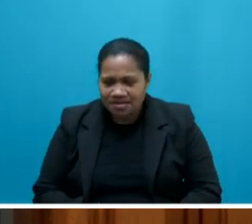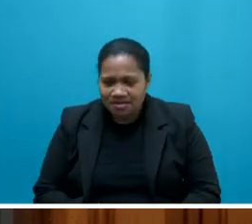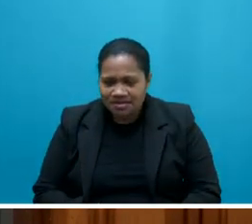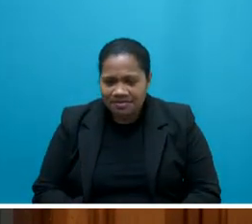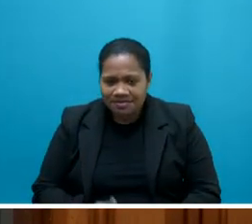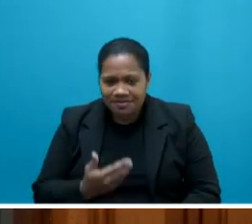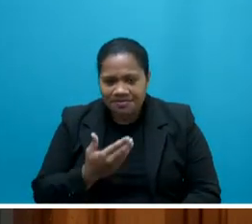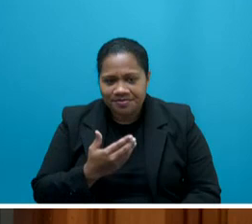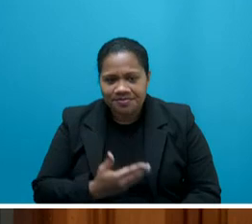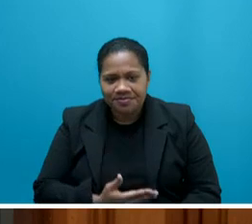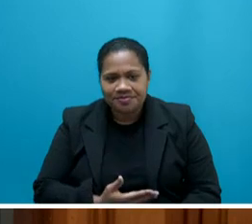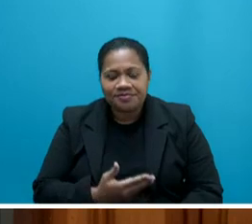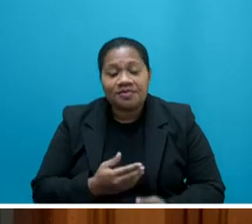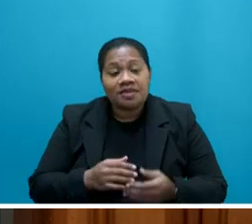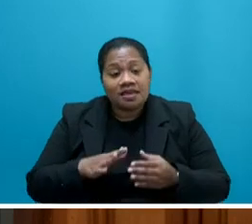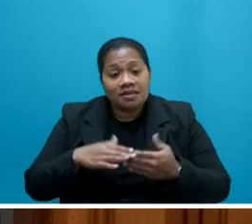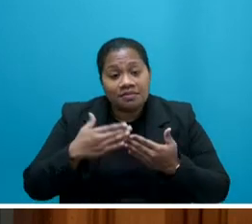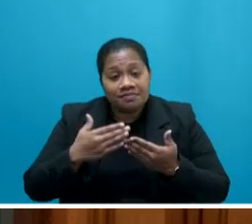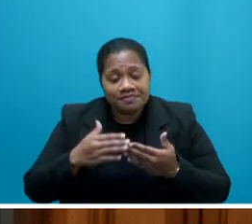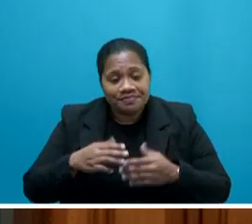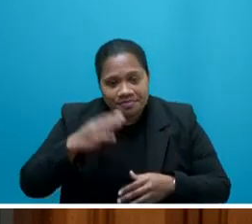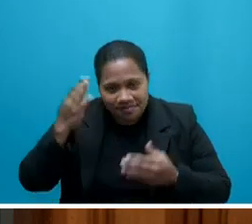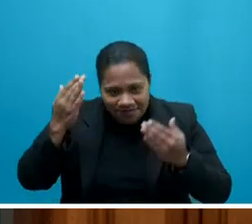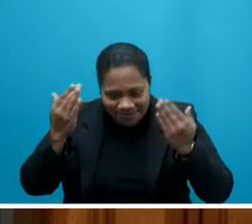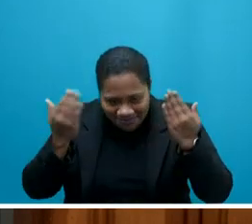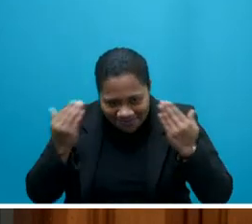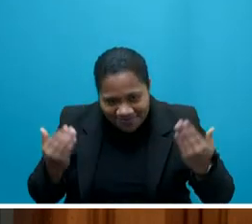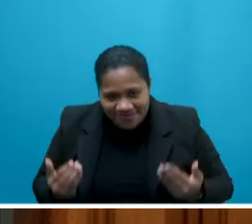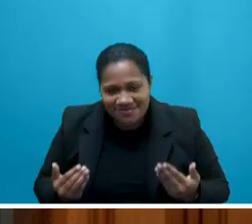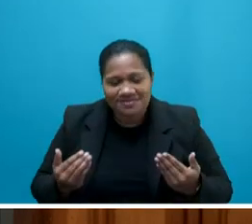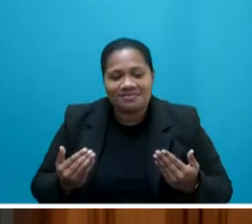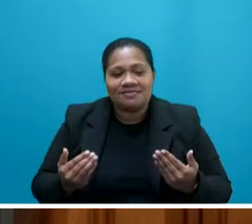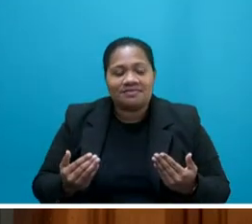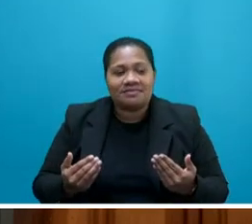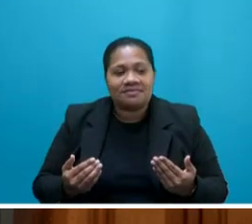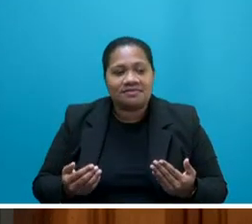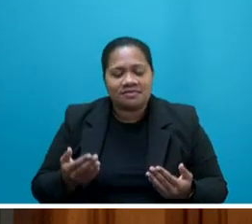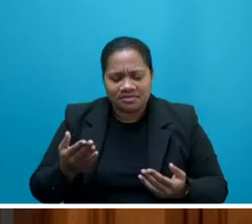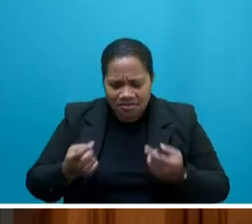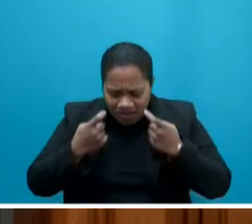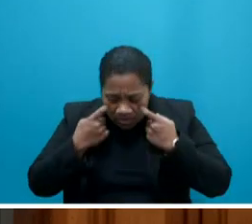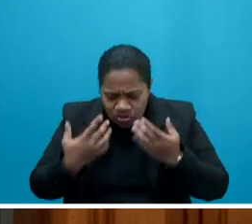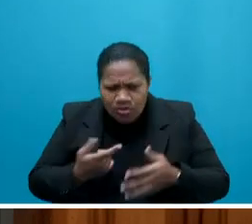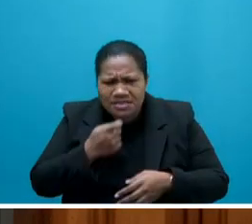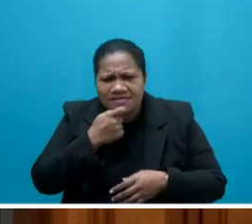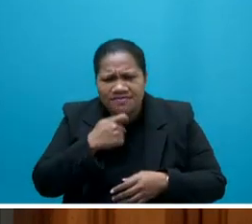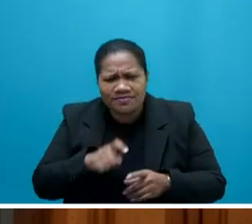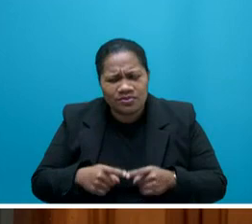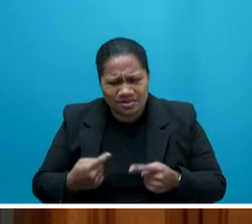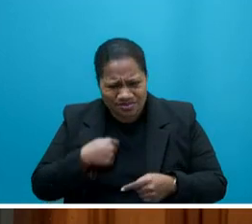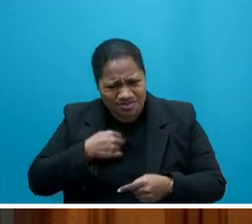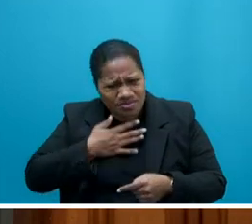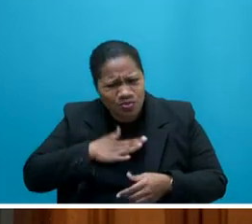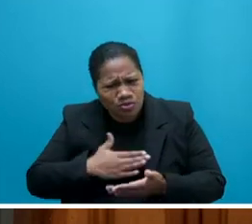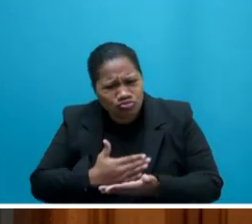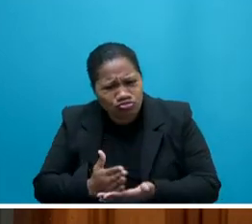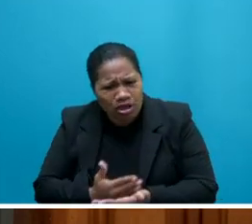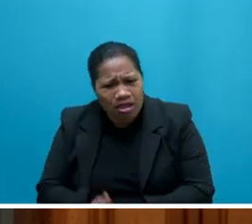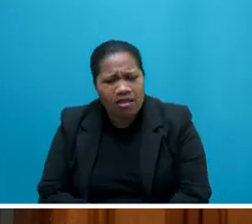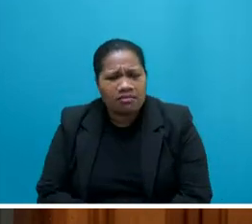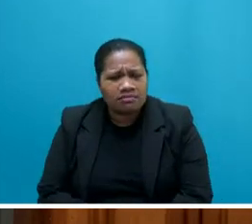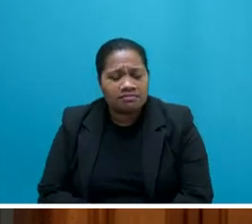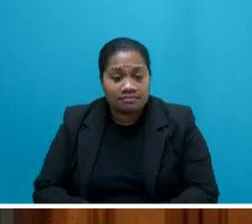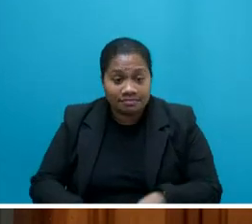Mr. Speaker, sir, the address from the head of state should signify a few things which I want to share.